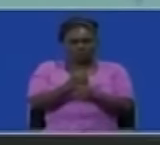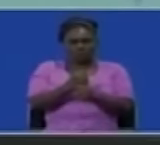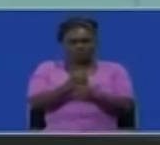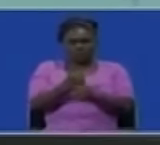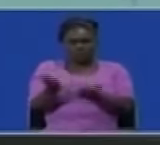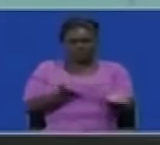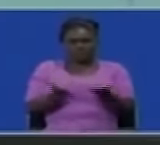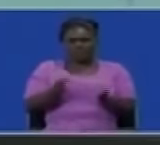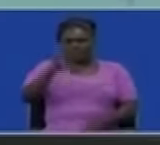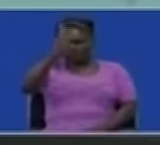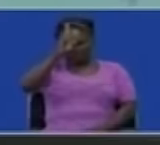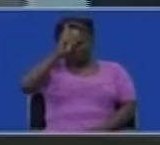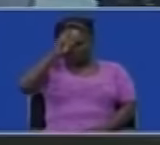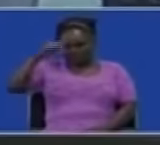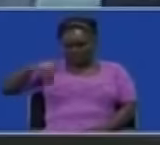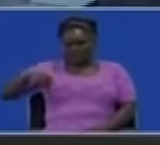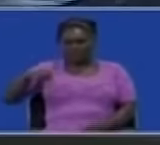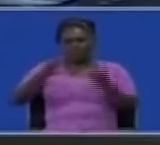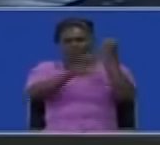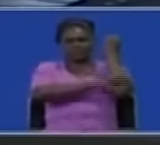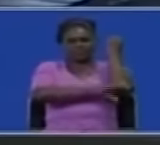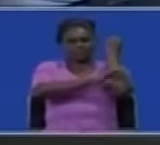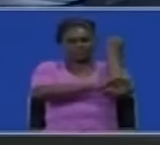na huduma ya polisi hapa nchini.